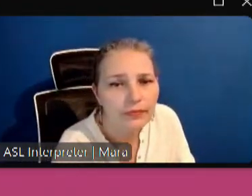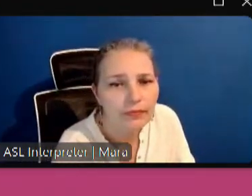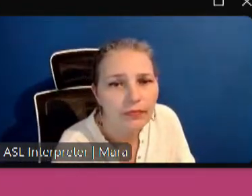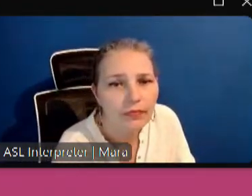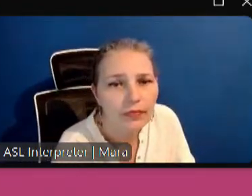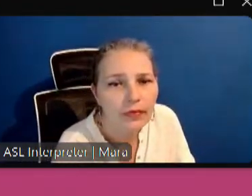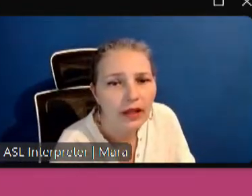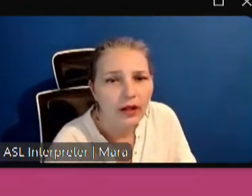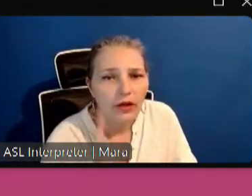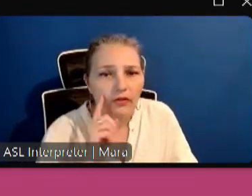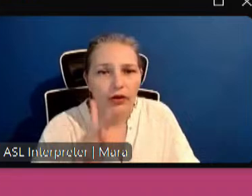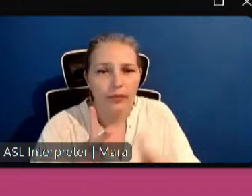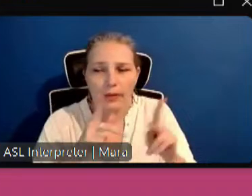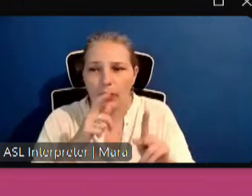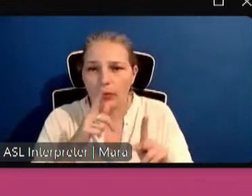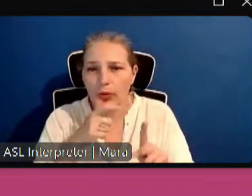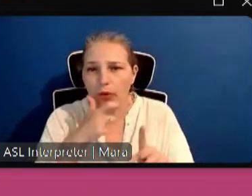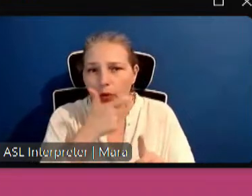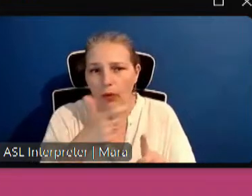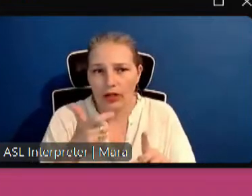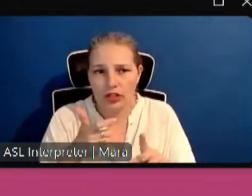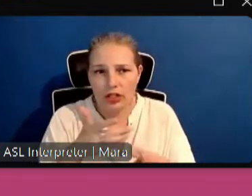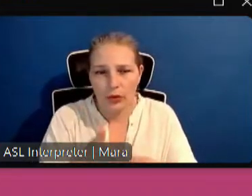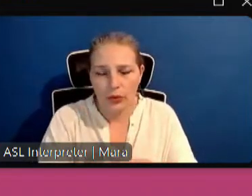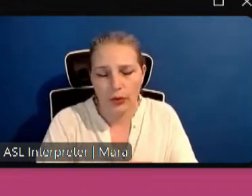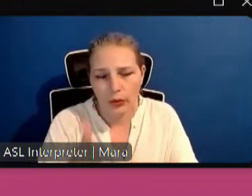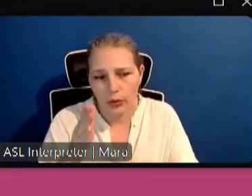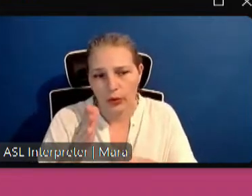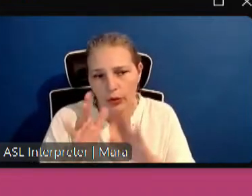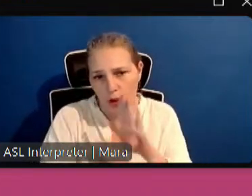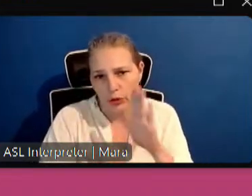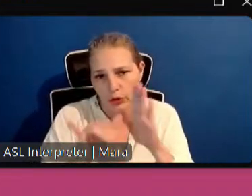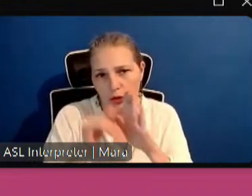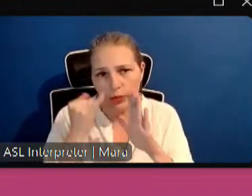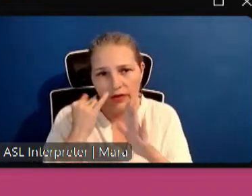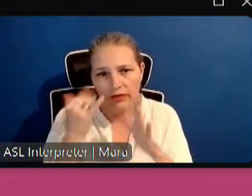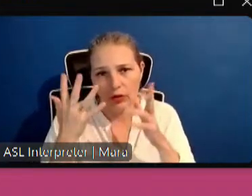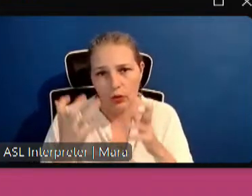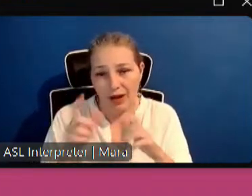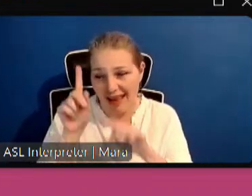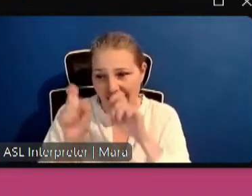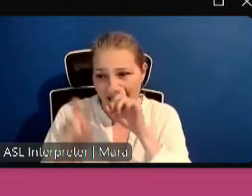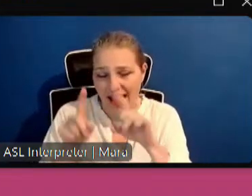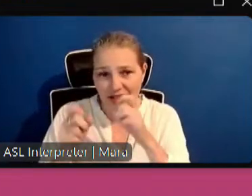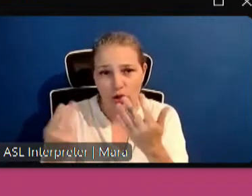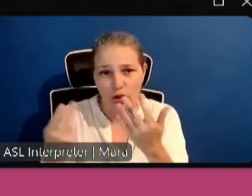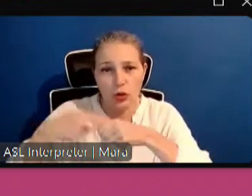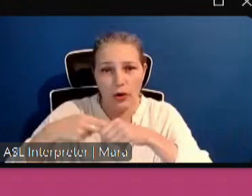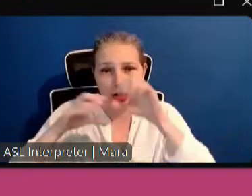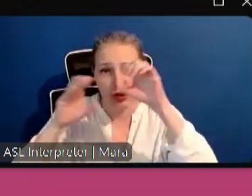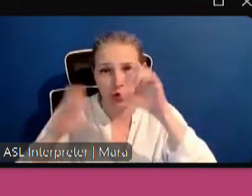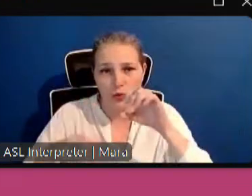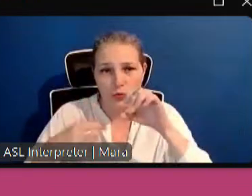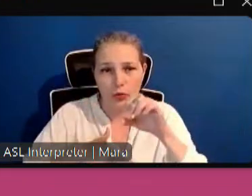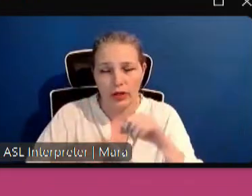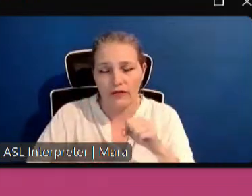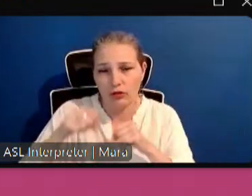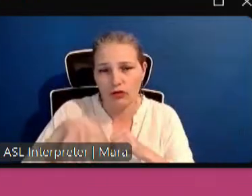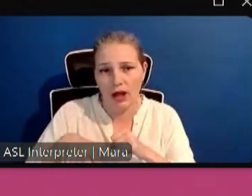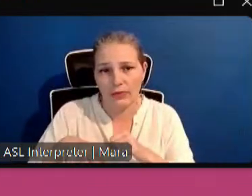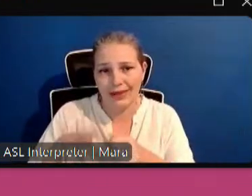via YouTube, if you would like to ask a question, please join us on Zoom. The link has been pinned to the top of the YouTube